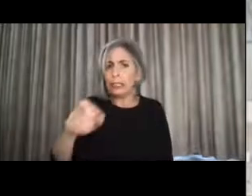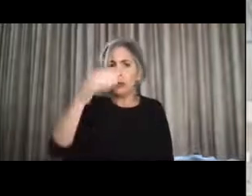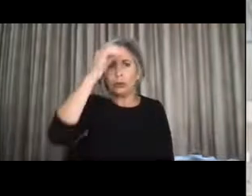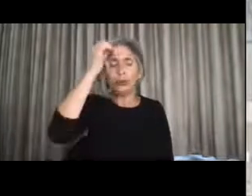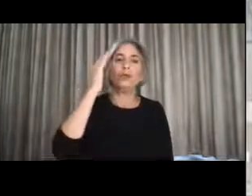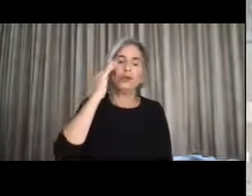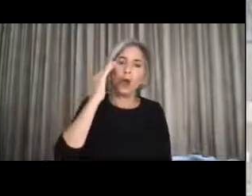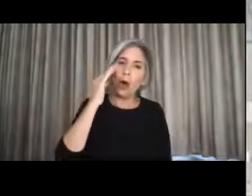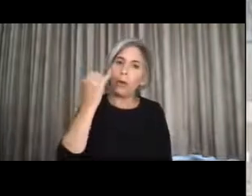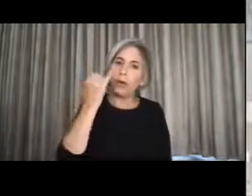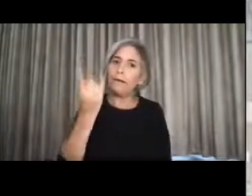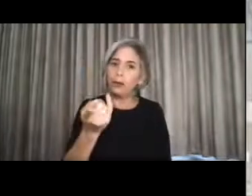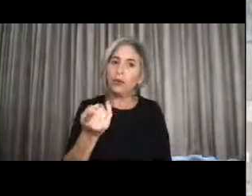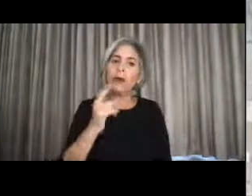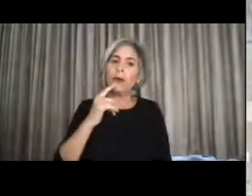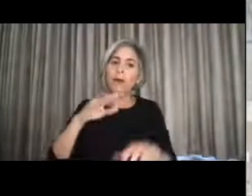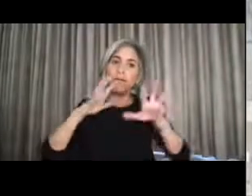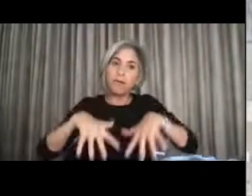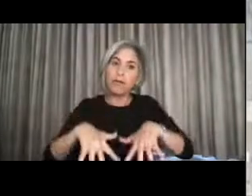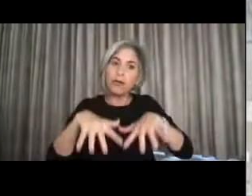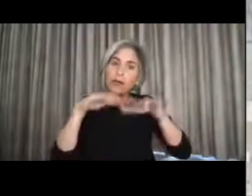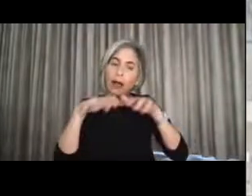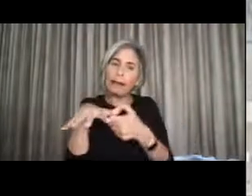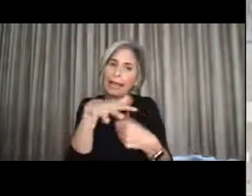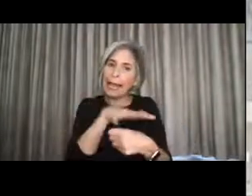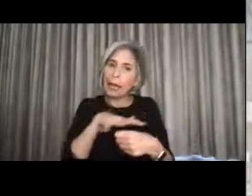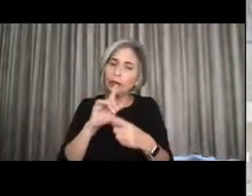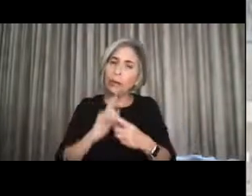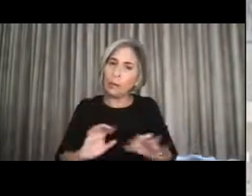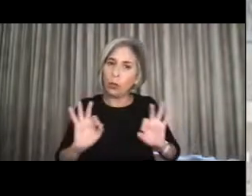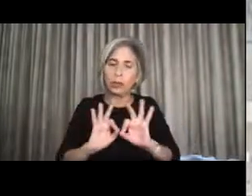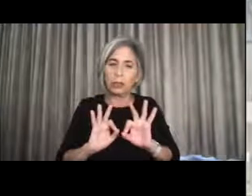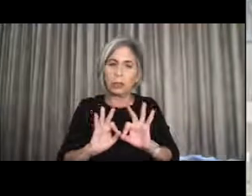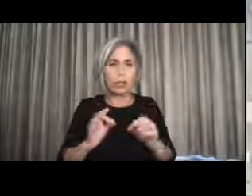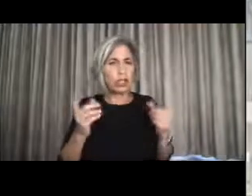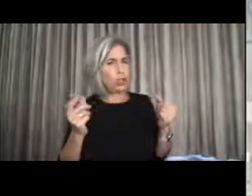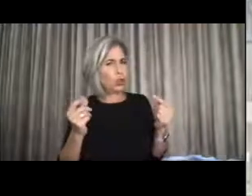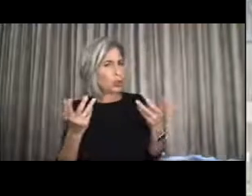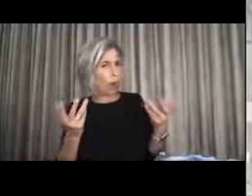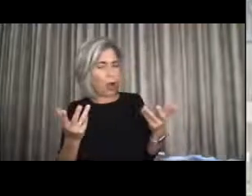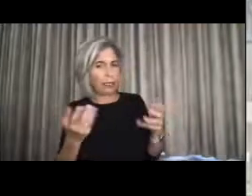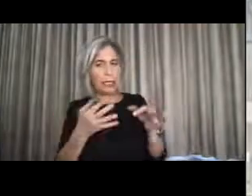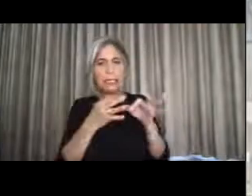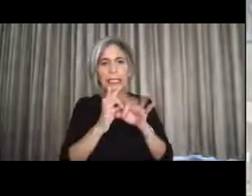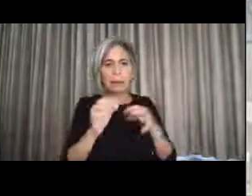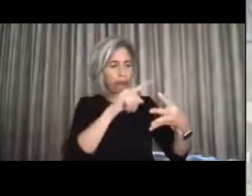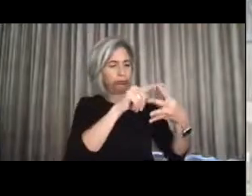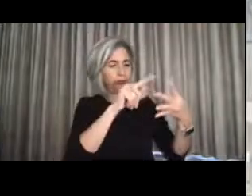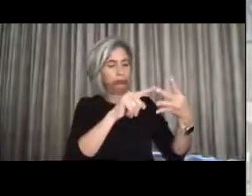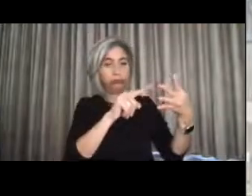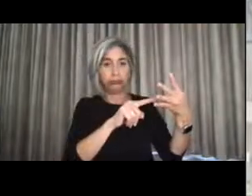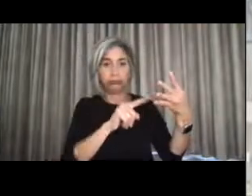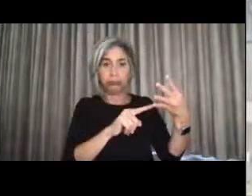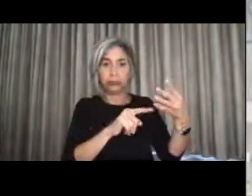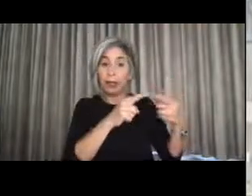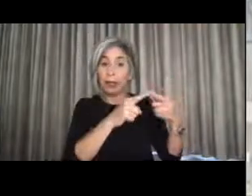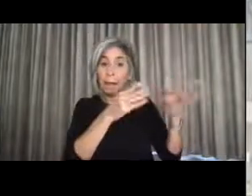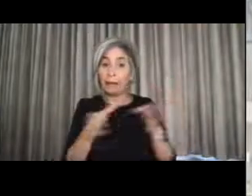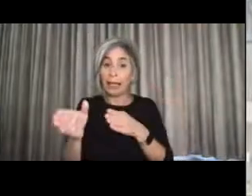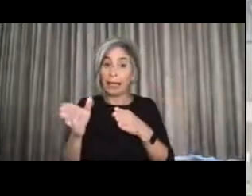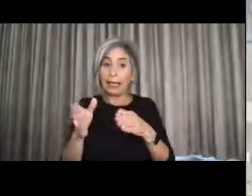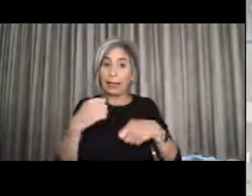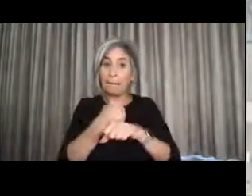event of a tropical storm or hurricane. So what can you do about it? It's a simple 4-step process. Make a plan, build a kit,